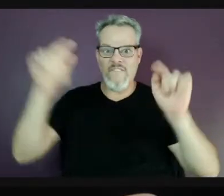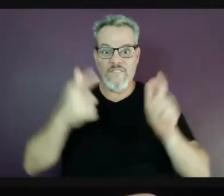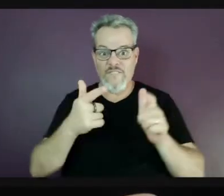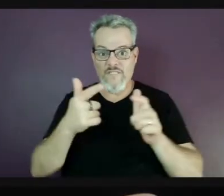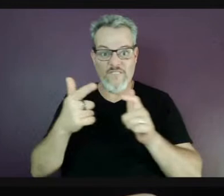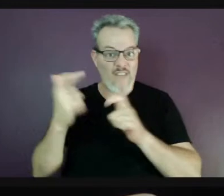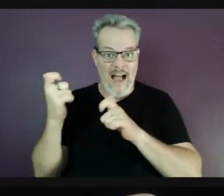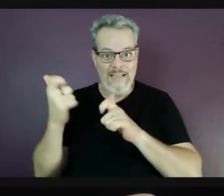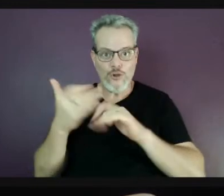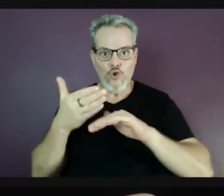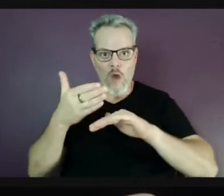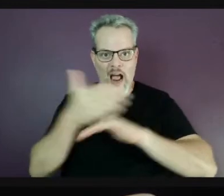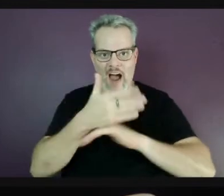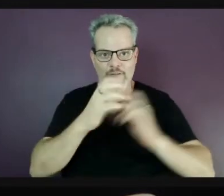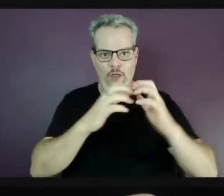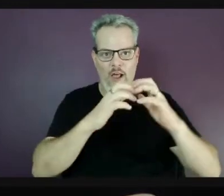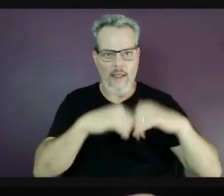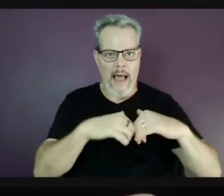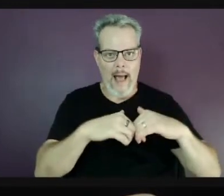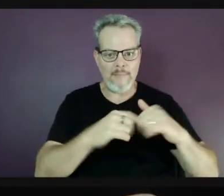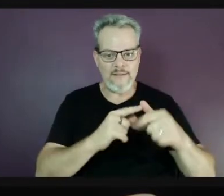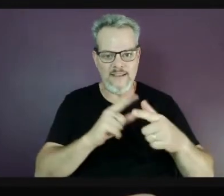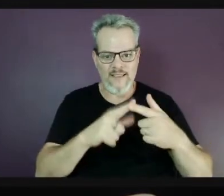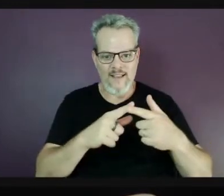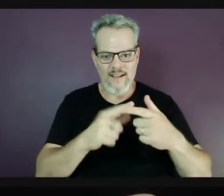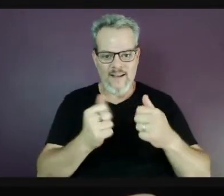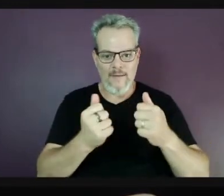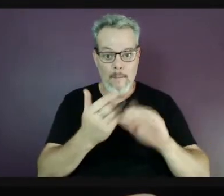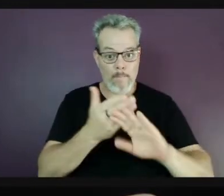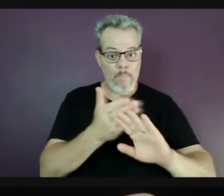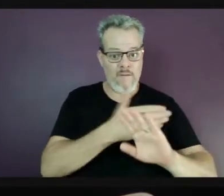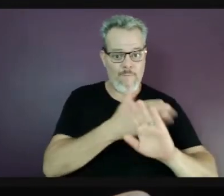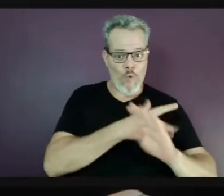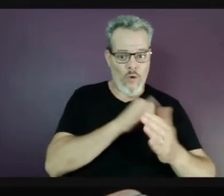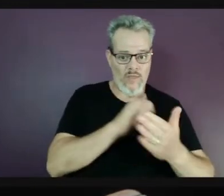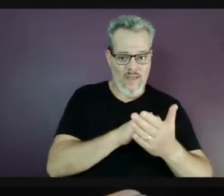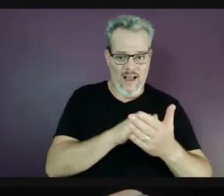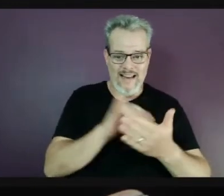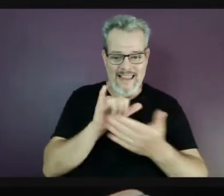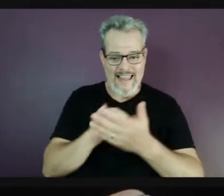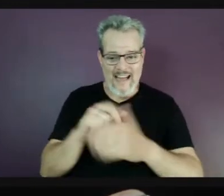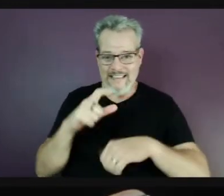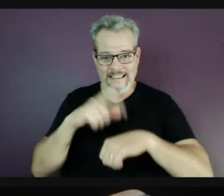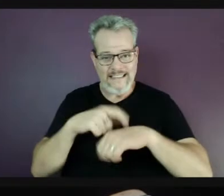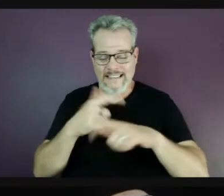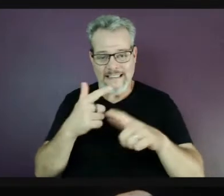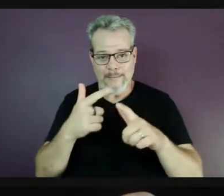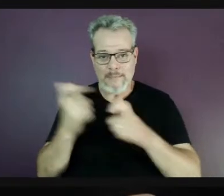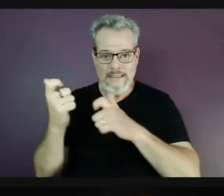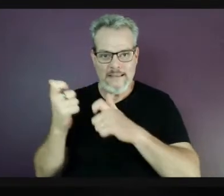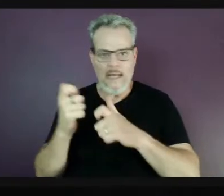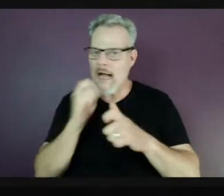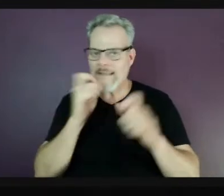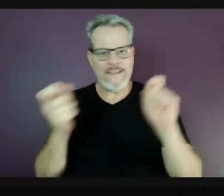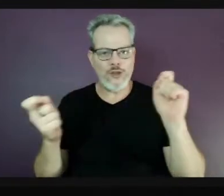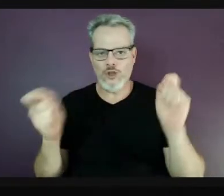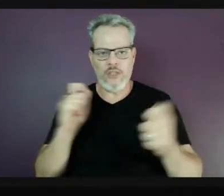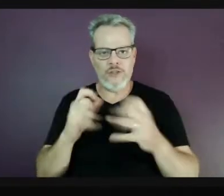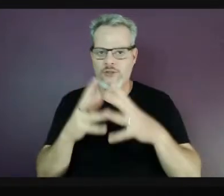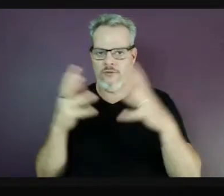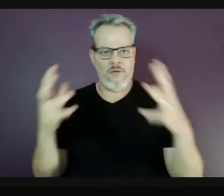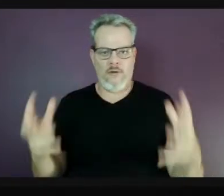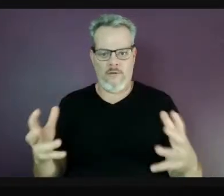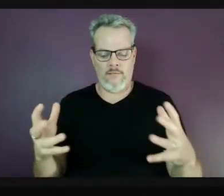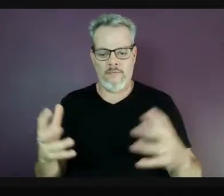that collapse than it was during the buildup beforehand, and that rate has not changed much at all. So here, if you look at it